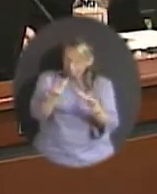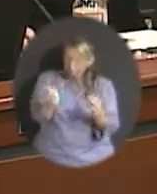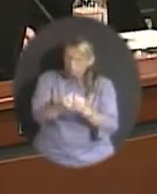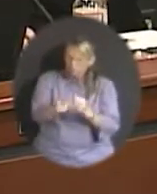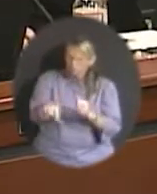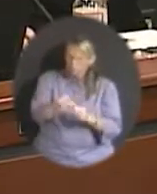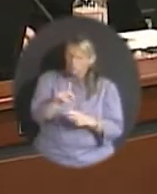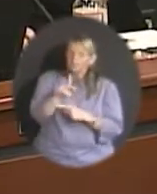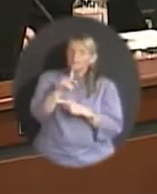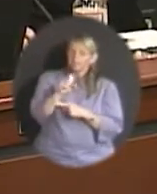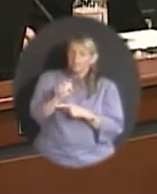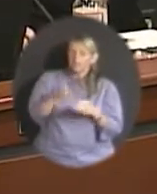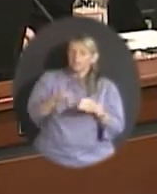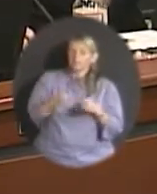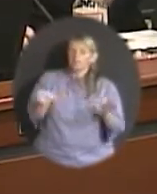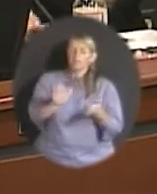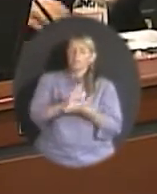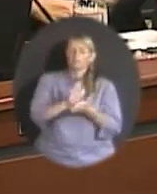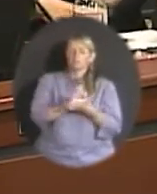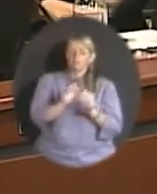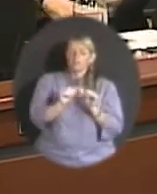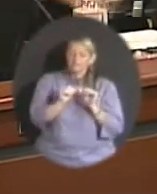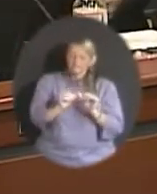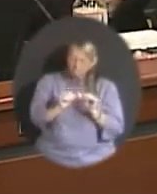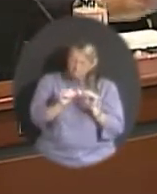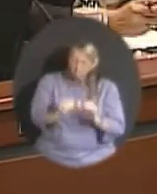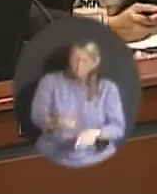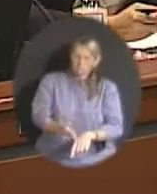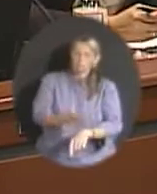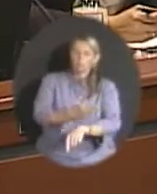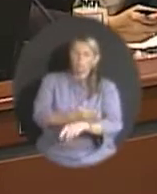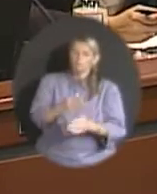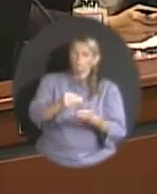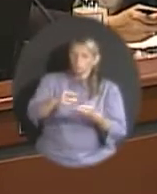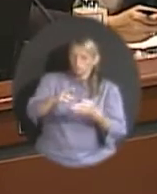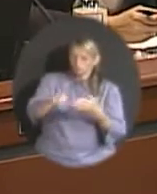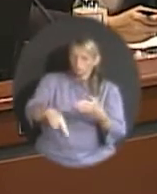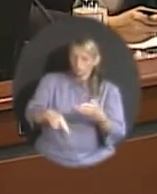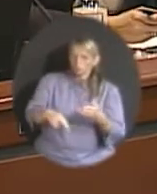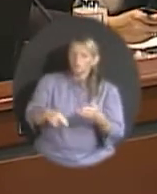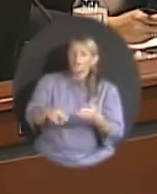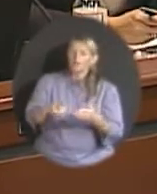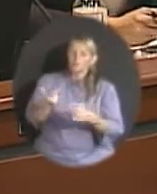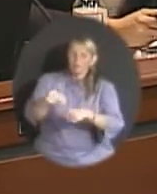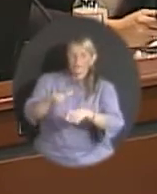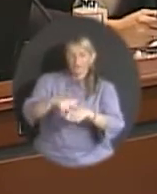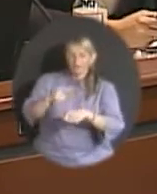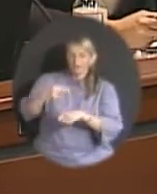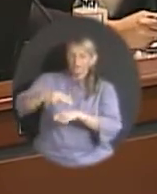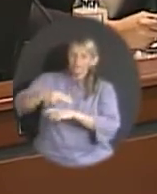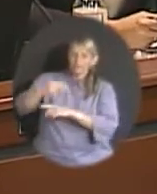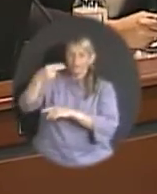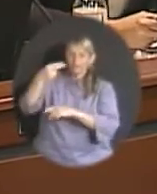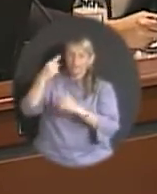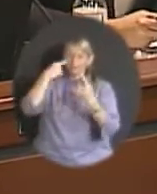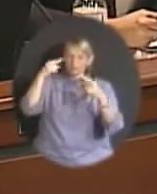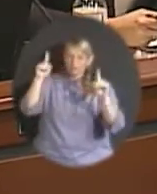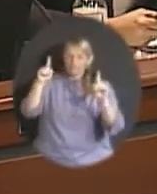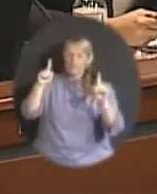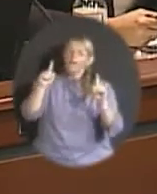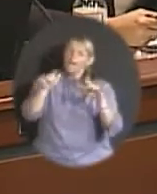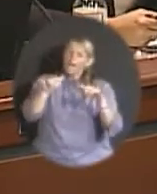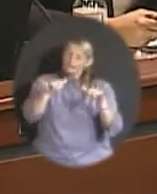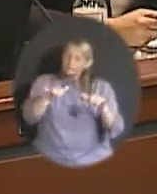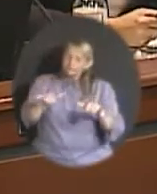Kansas public schools have continuously improved student outcomes with nationally high-ranking achievement at consistent, reasonable